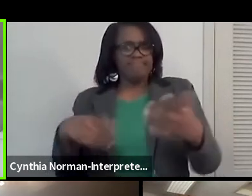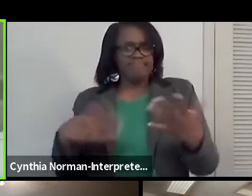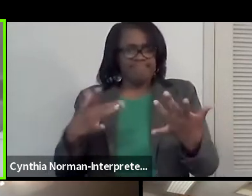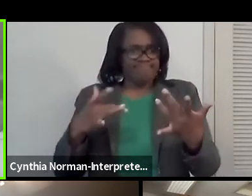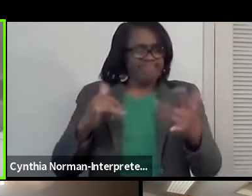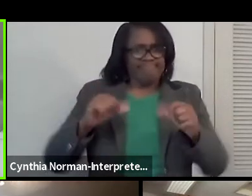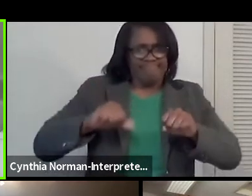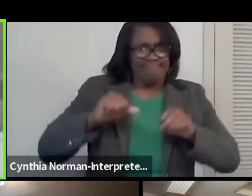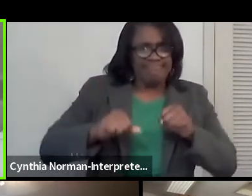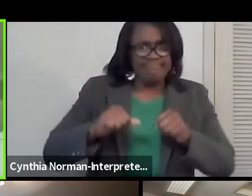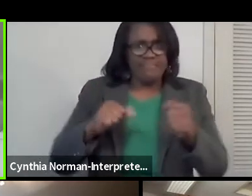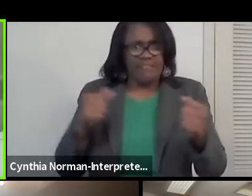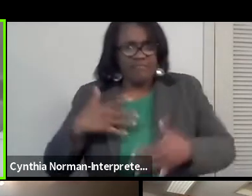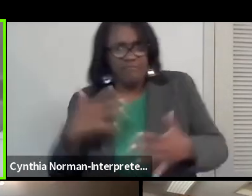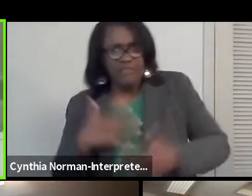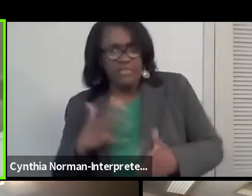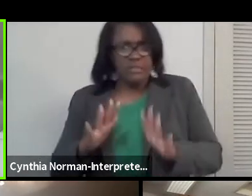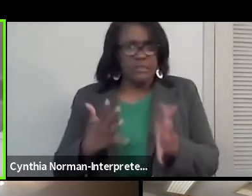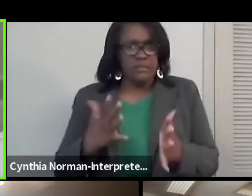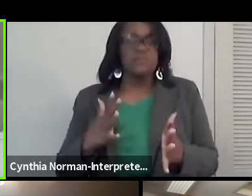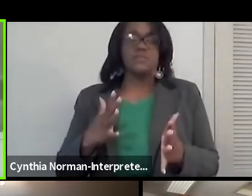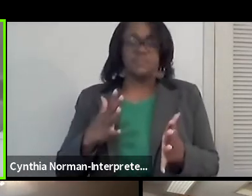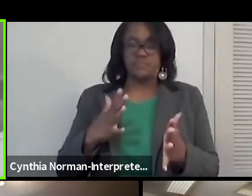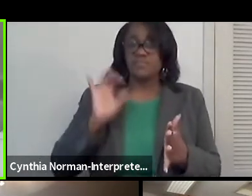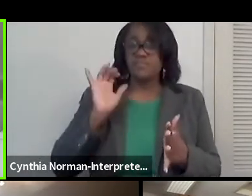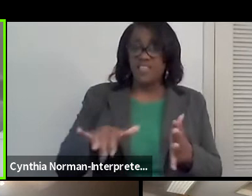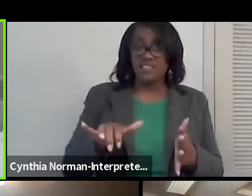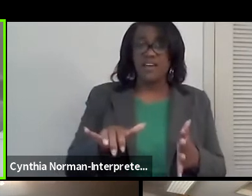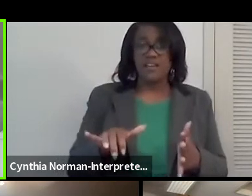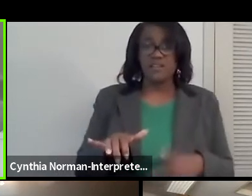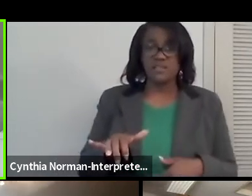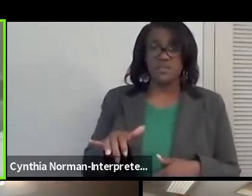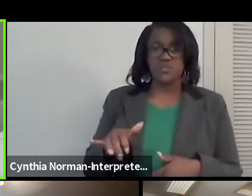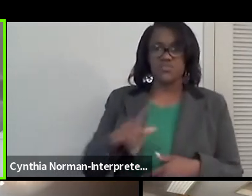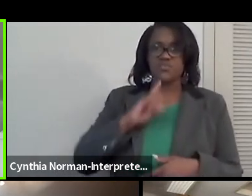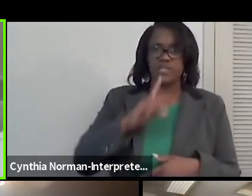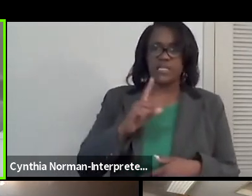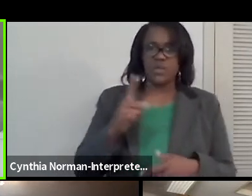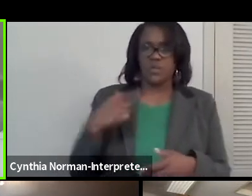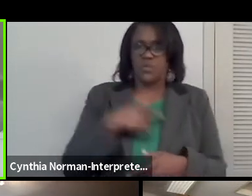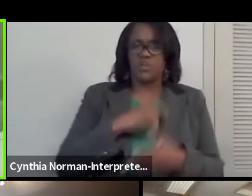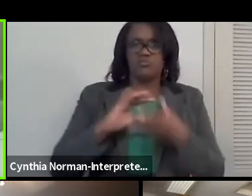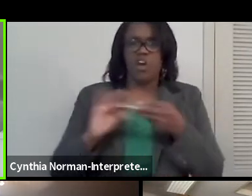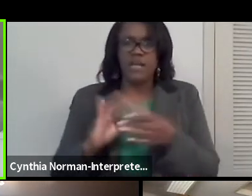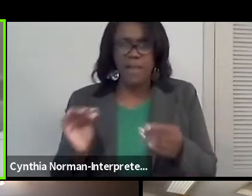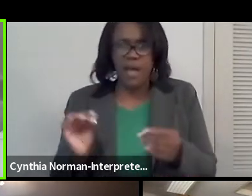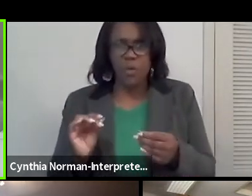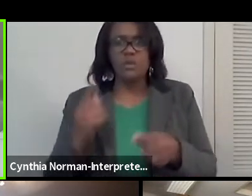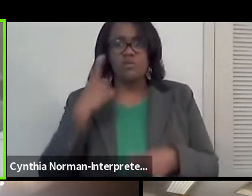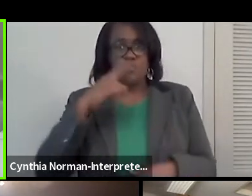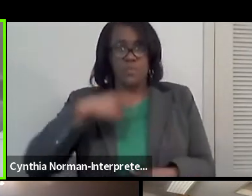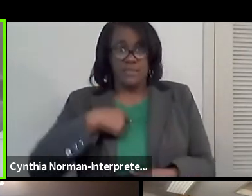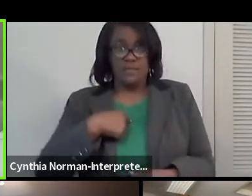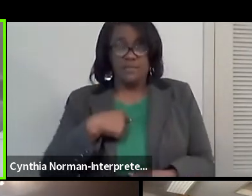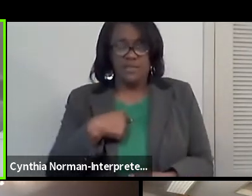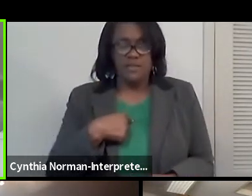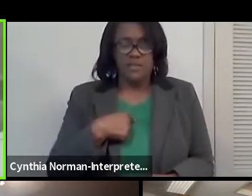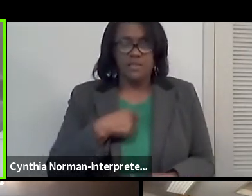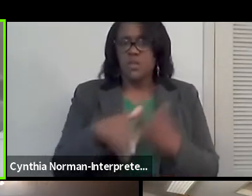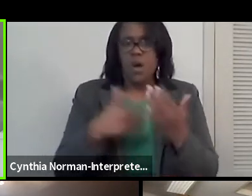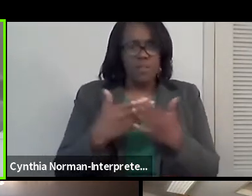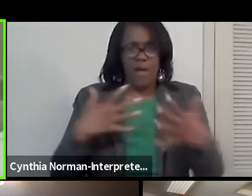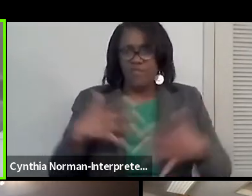the tension of fear, right? And I think that that's kind of what it all goes back to in many ways. For me, is it's all about